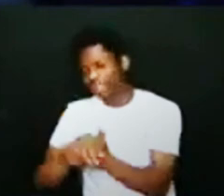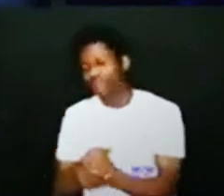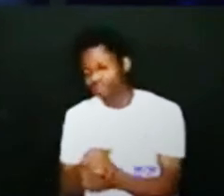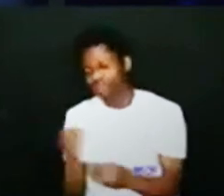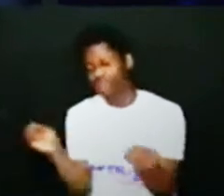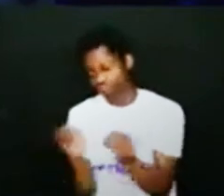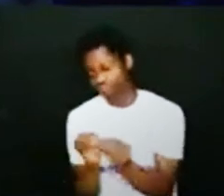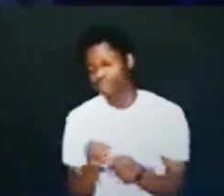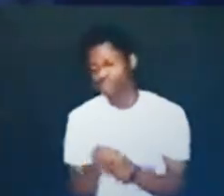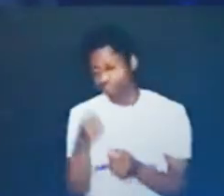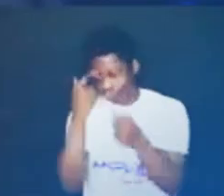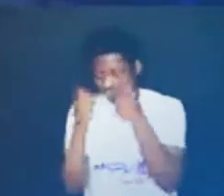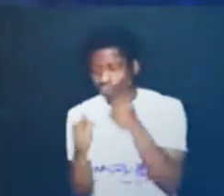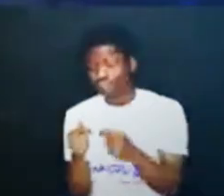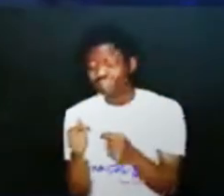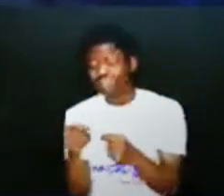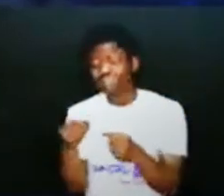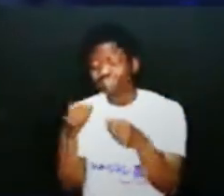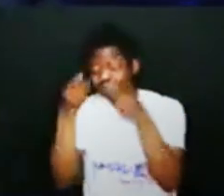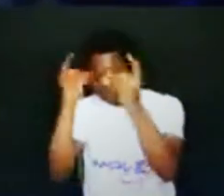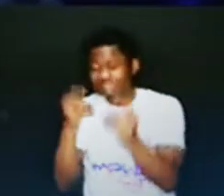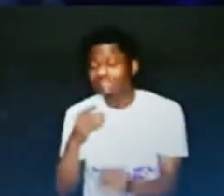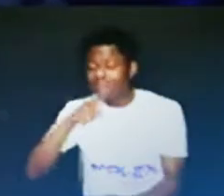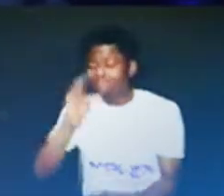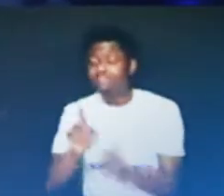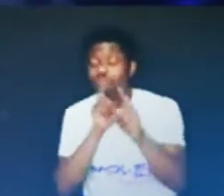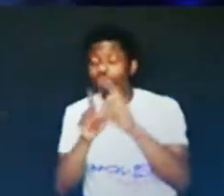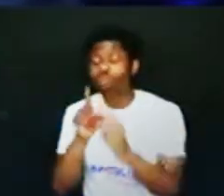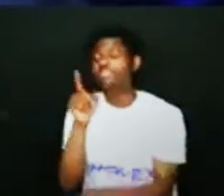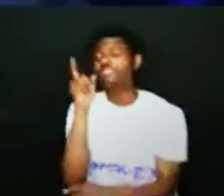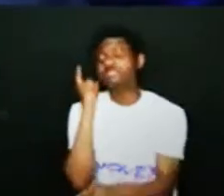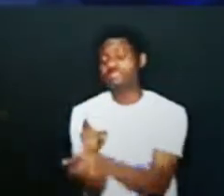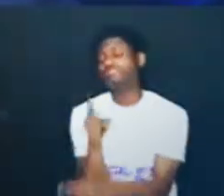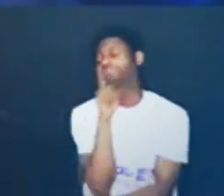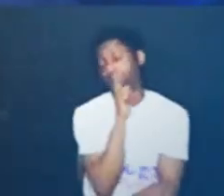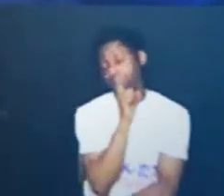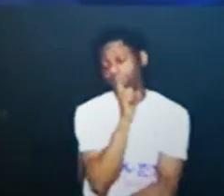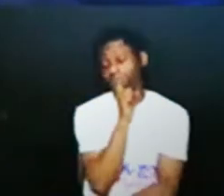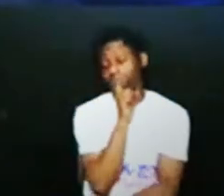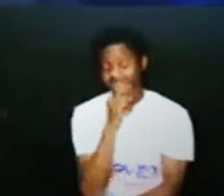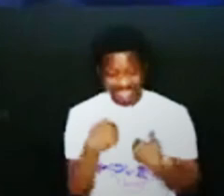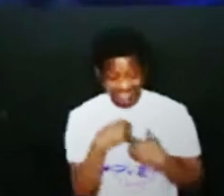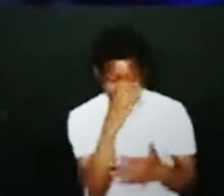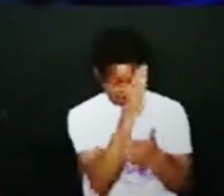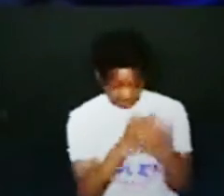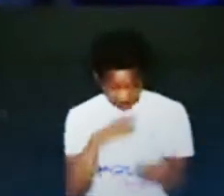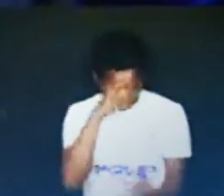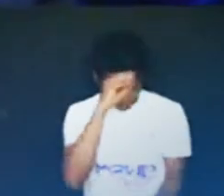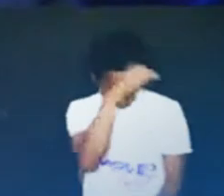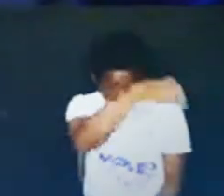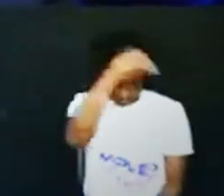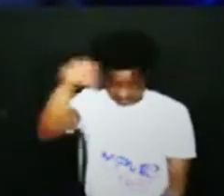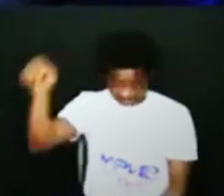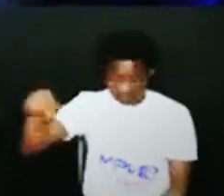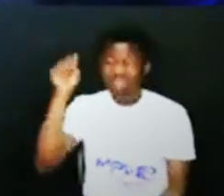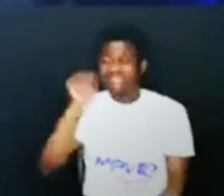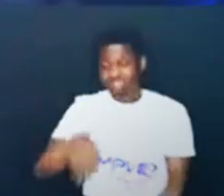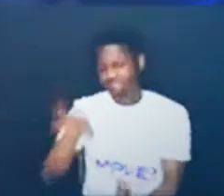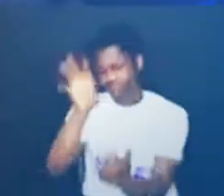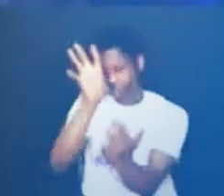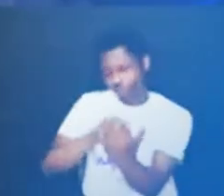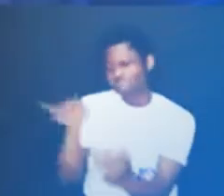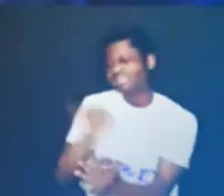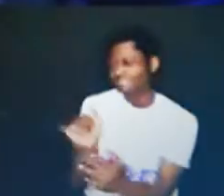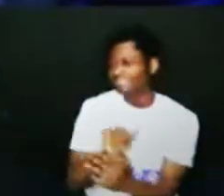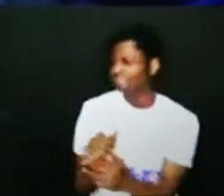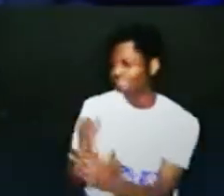men. Some men also can raise these blocks against their wives.